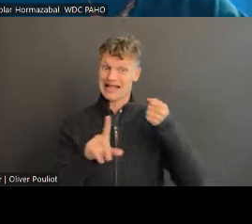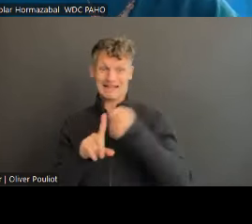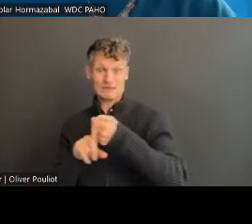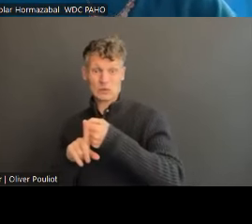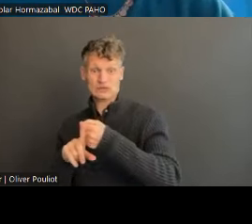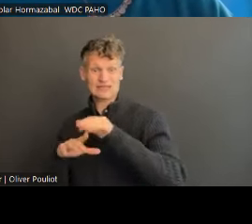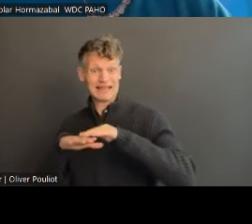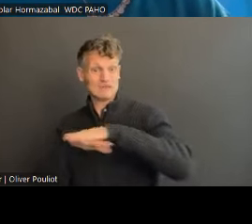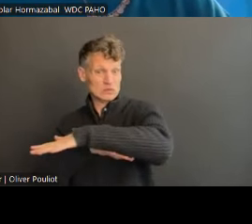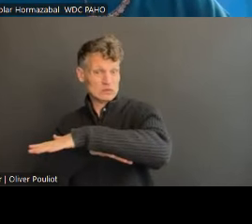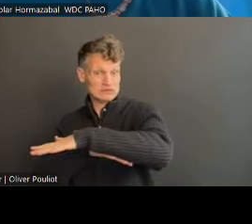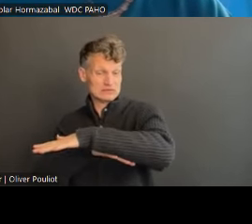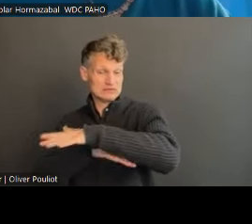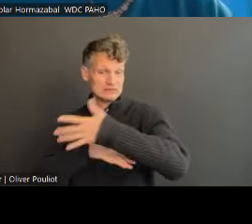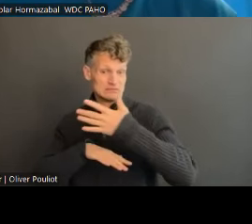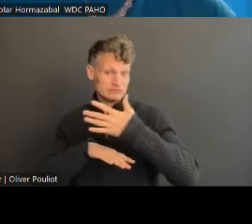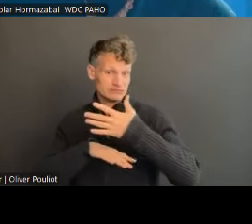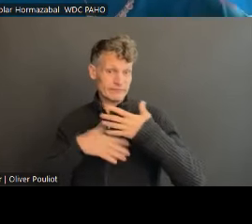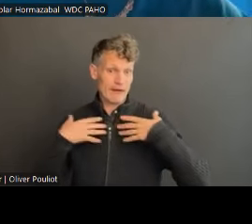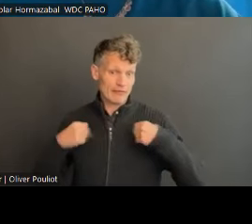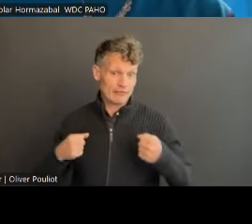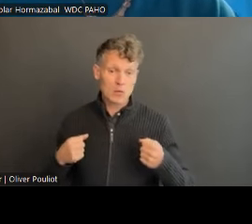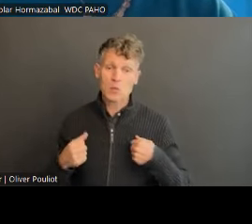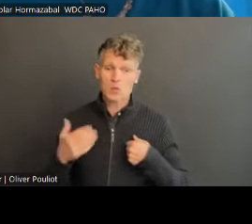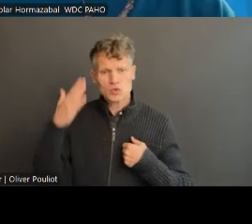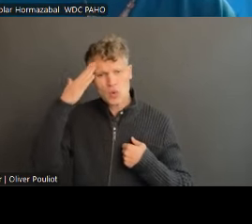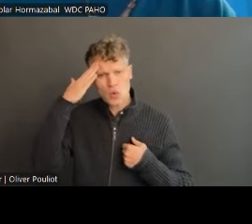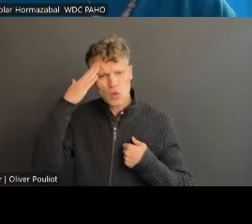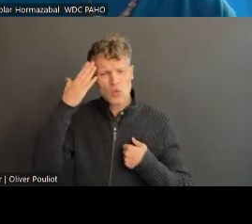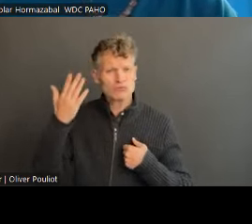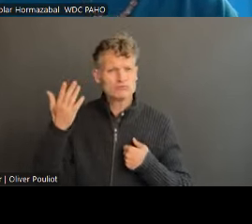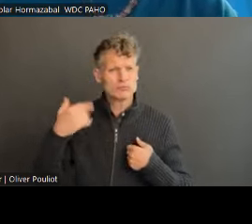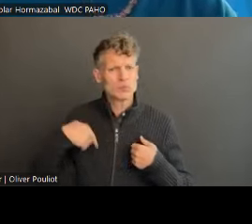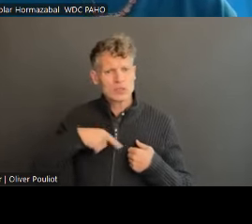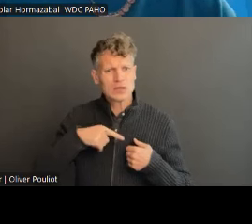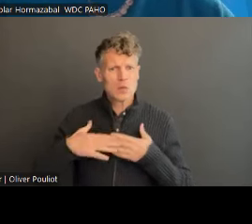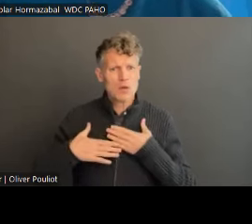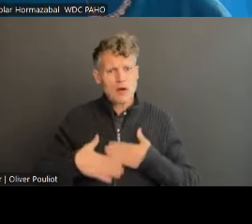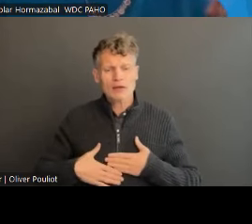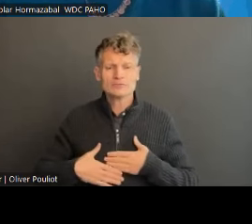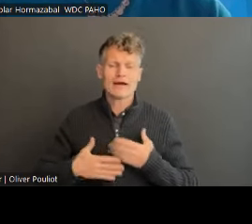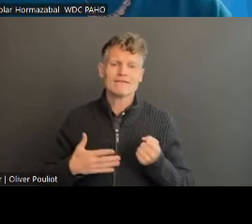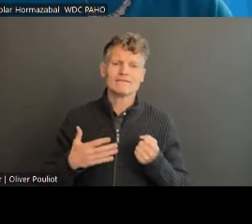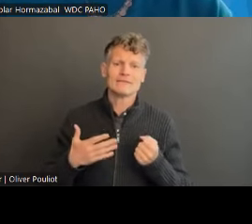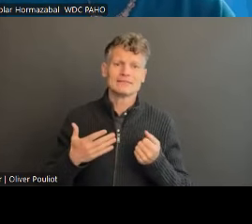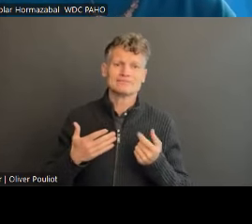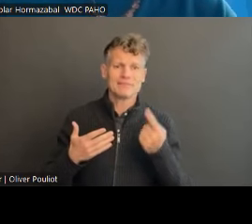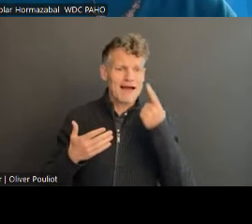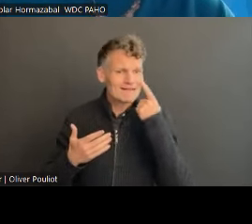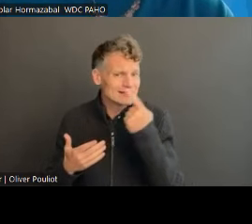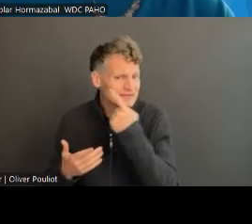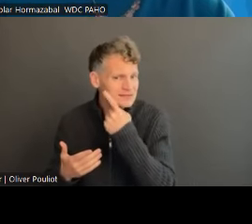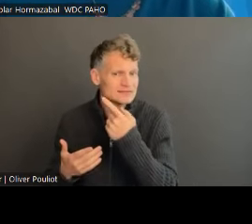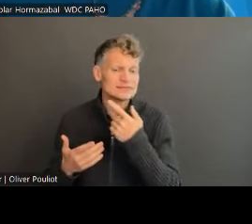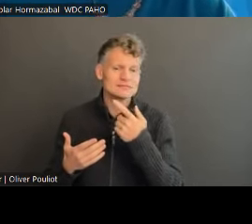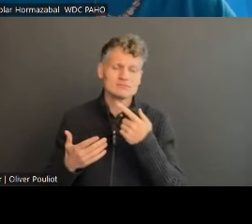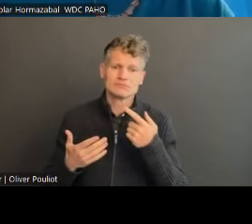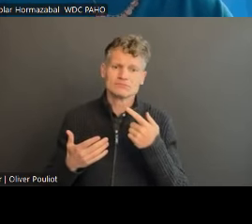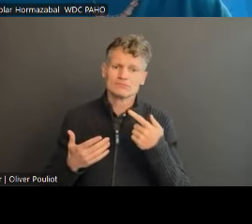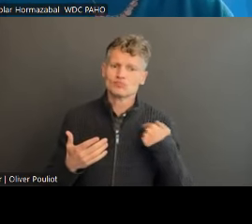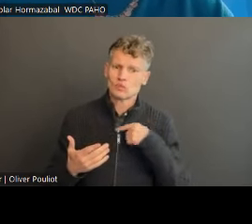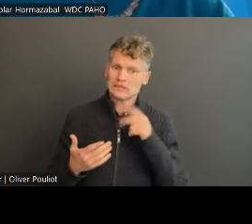be effective, buscamos, con respecto a lo because que of what we're tenemos en trying evidencia to en literatura, do, because we have the nos evidence in encontramos que la literature that they implementación do de ella en work, but ciertos we see